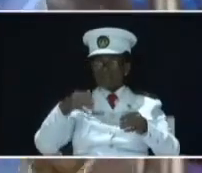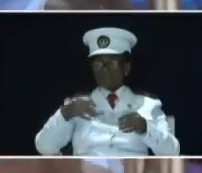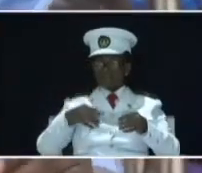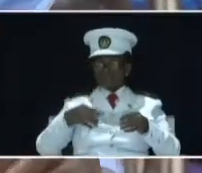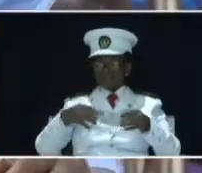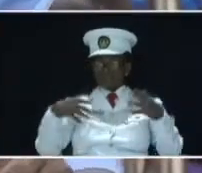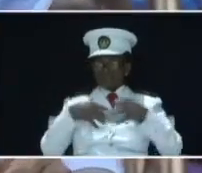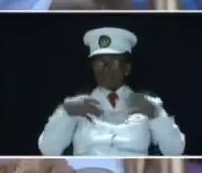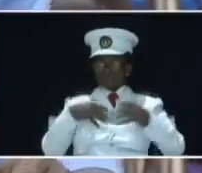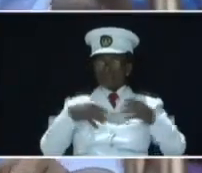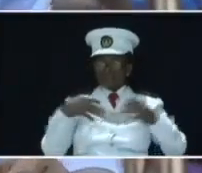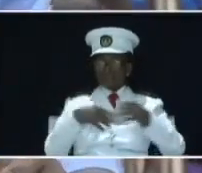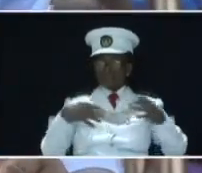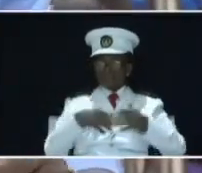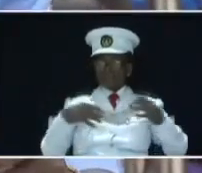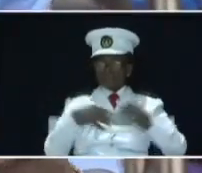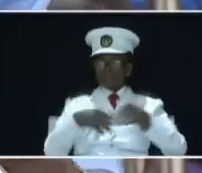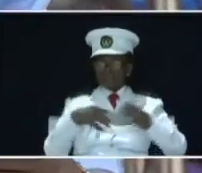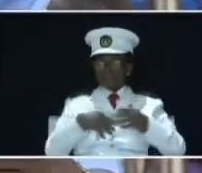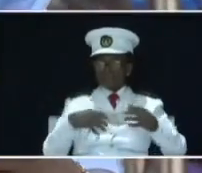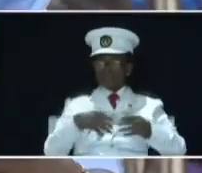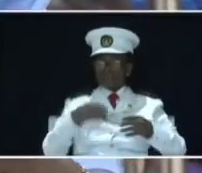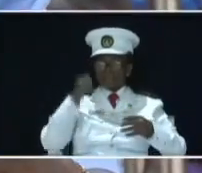said, I found none.